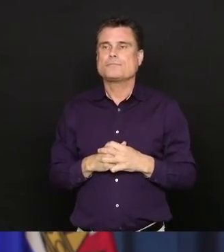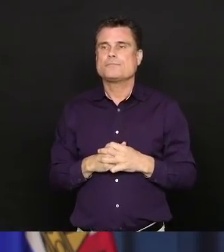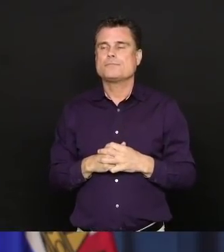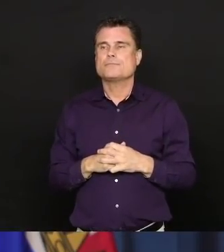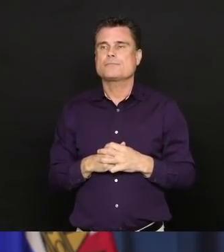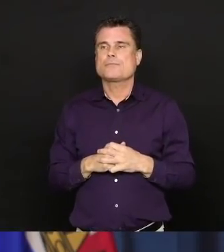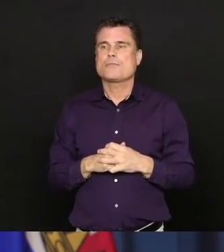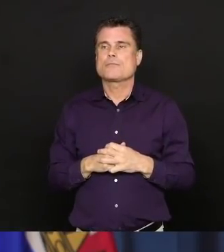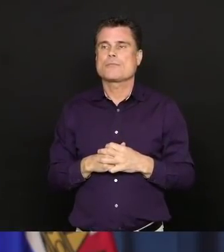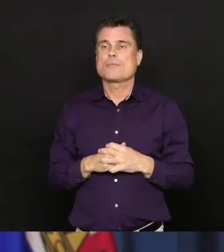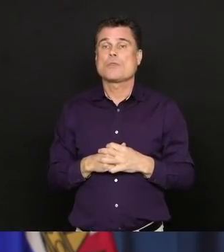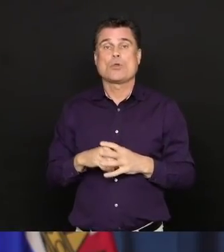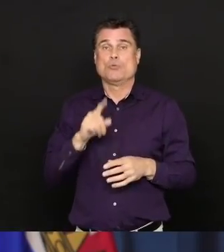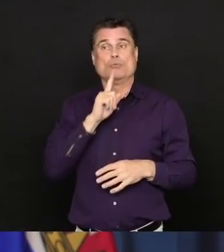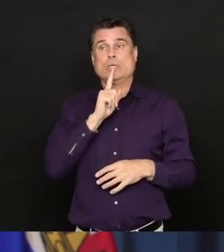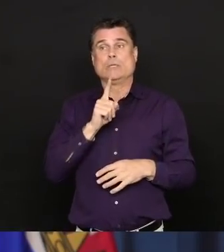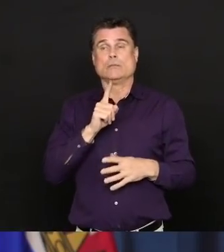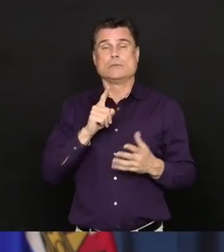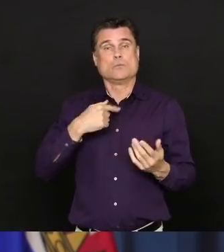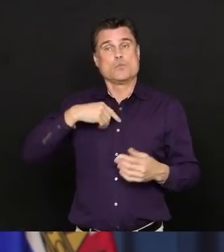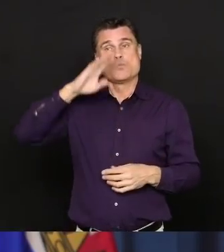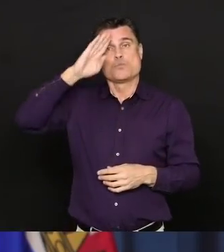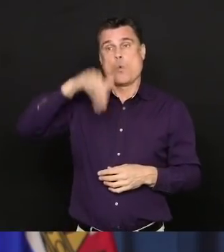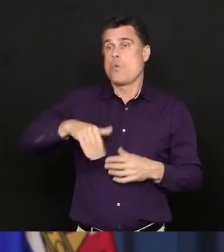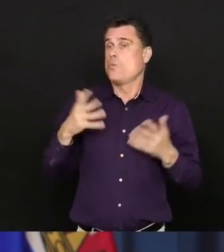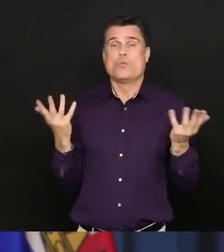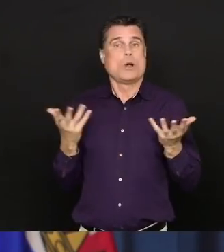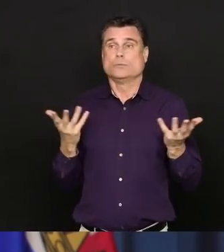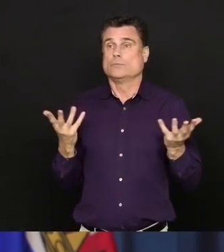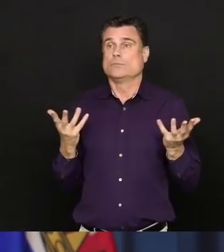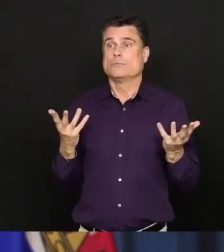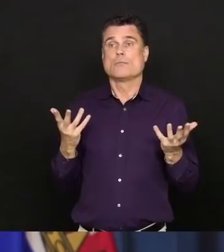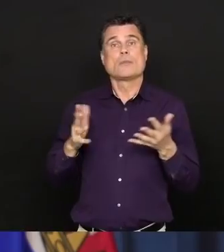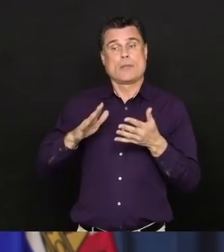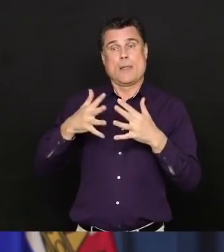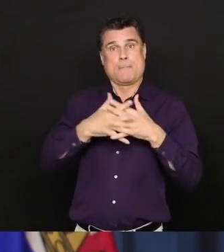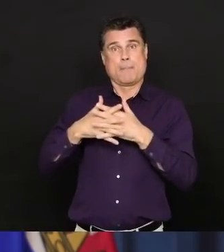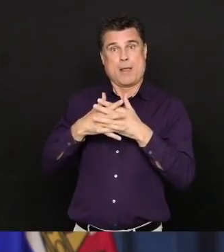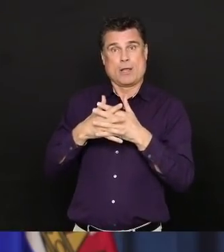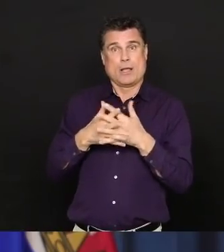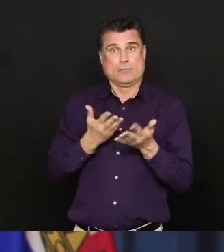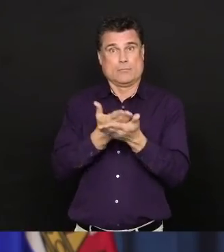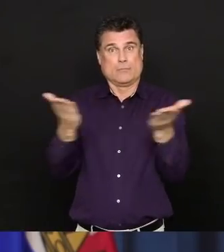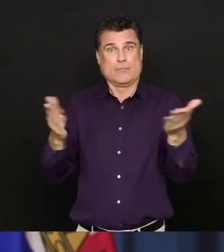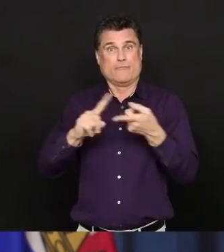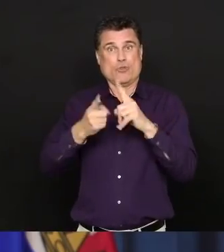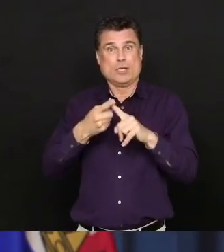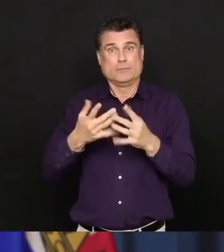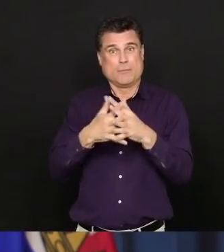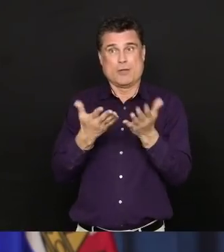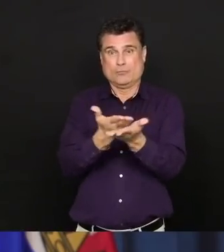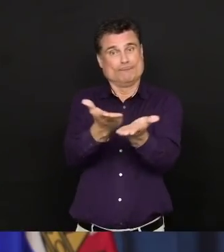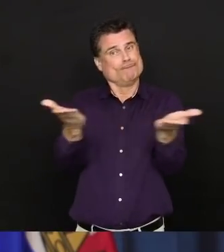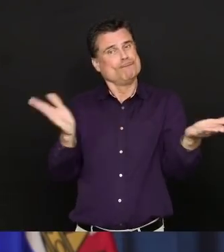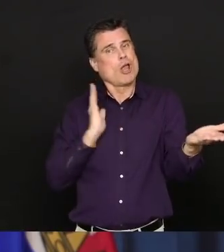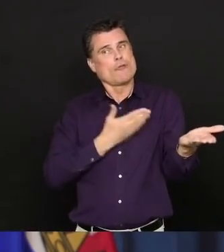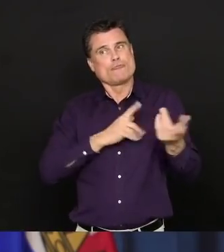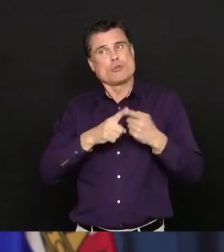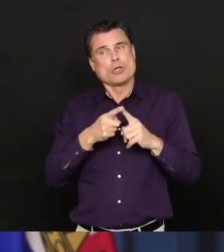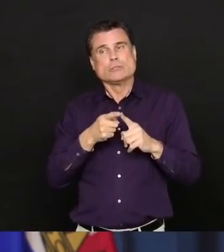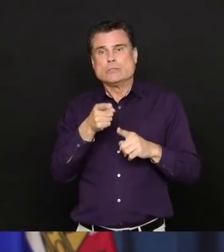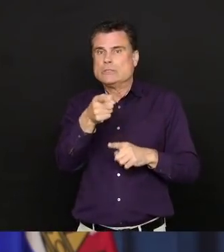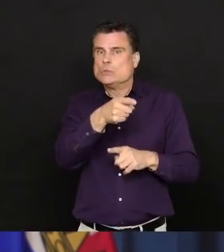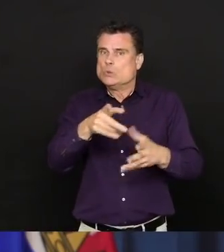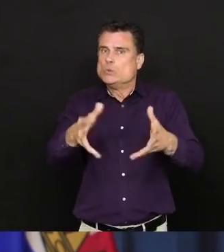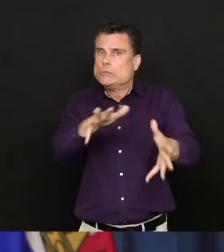in communities that are linked. And this is part of the challenge in something of such essential supply of having